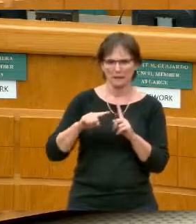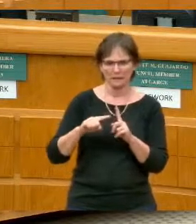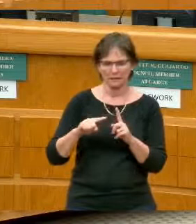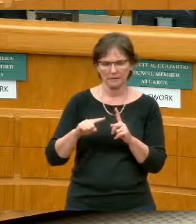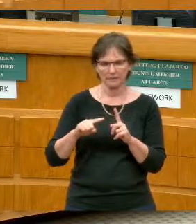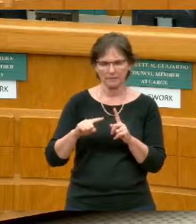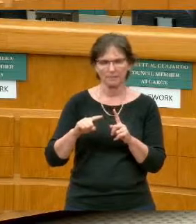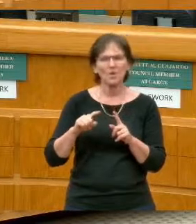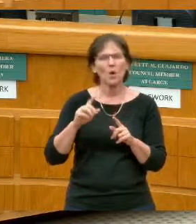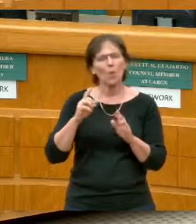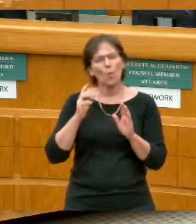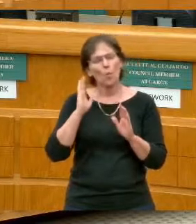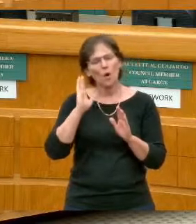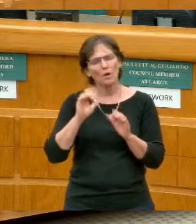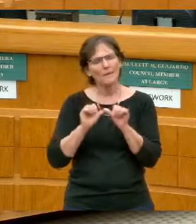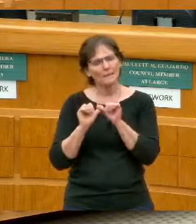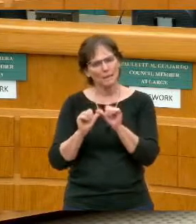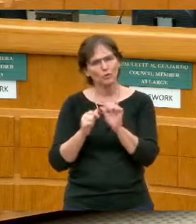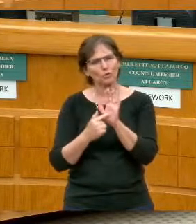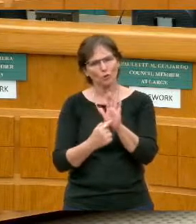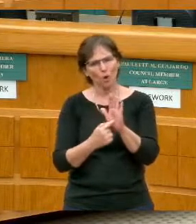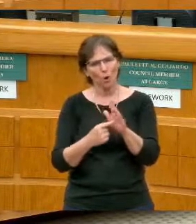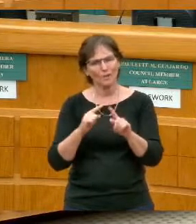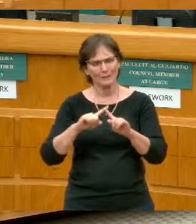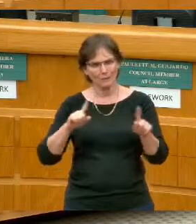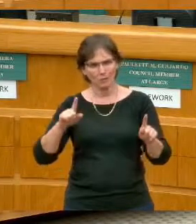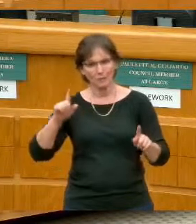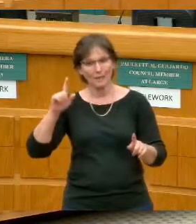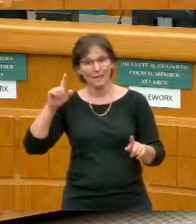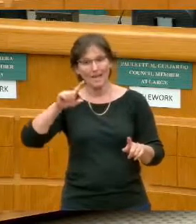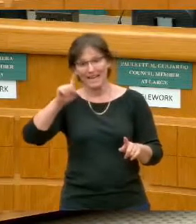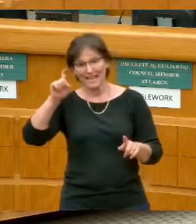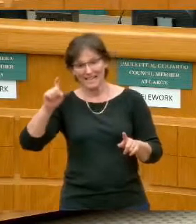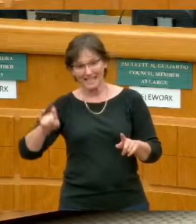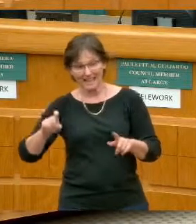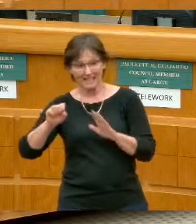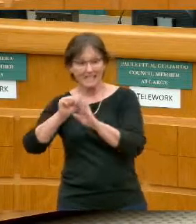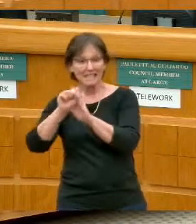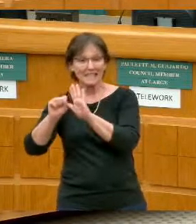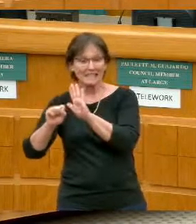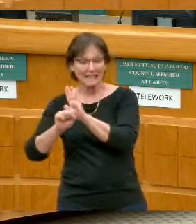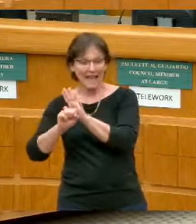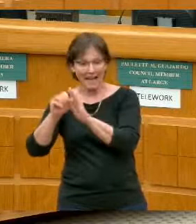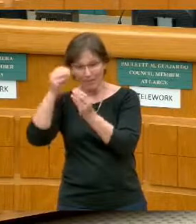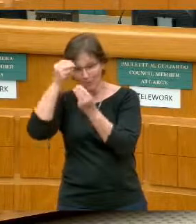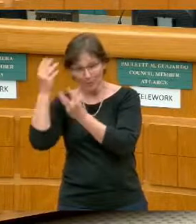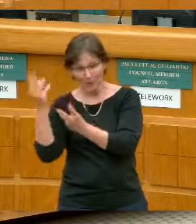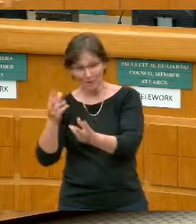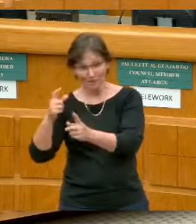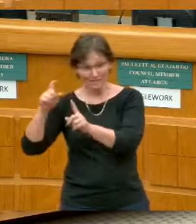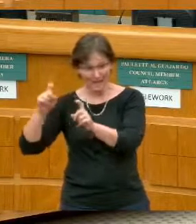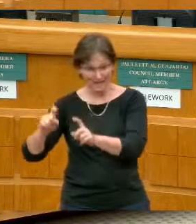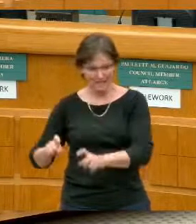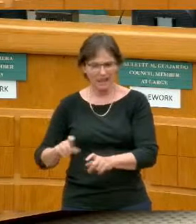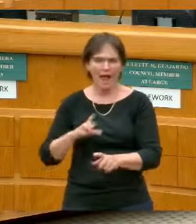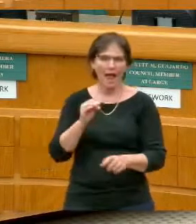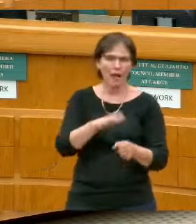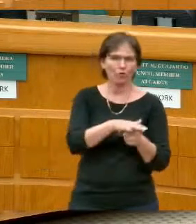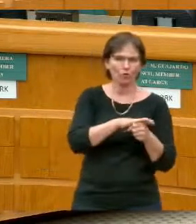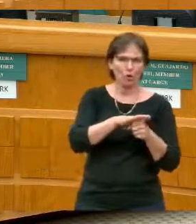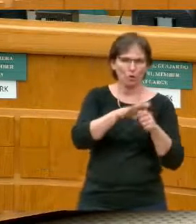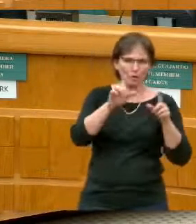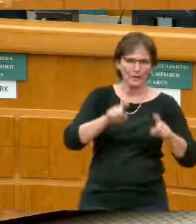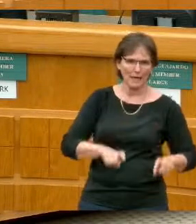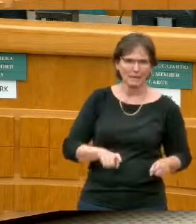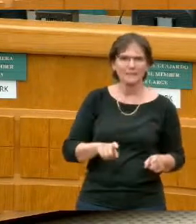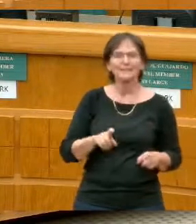district daily counts, which are currently so important as we go into flu season. We too get frustrated when